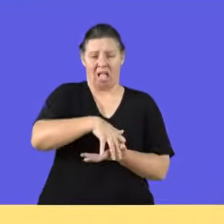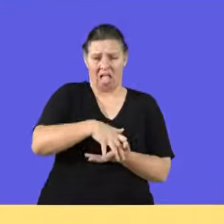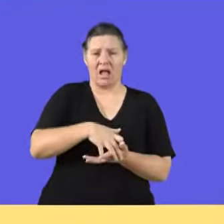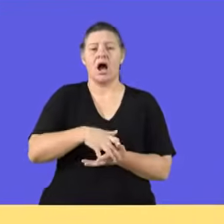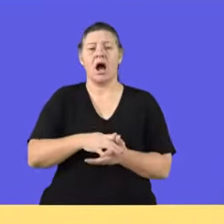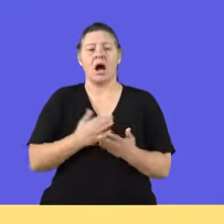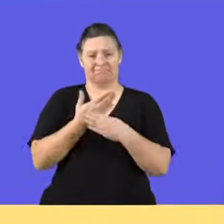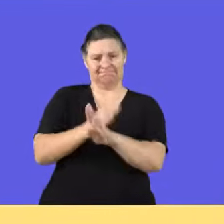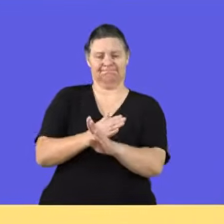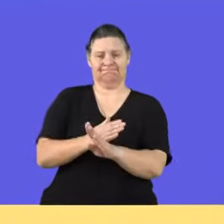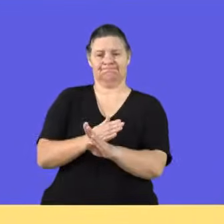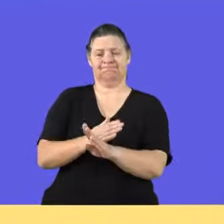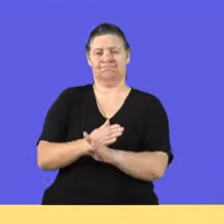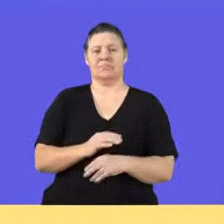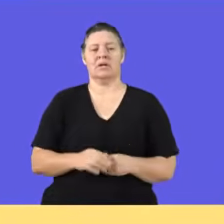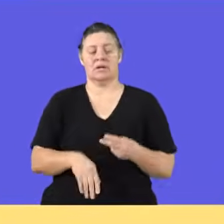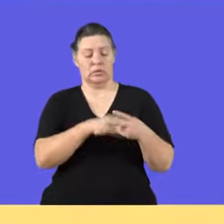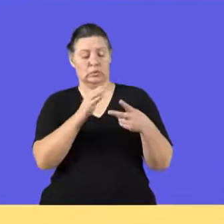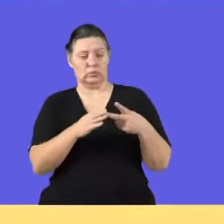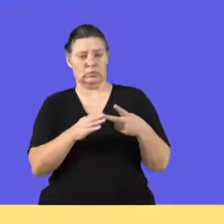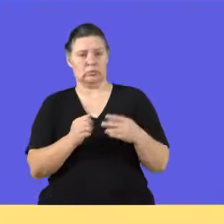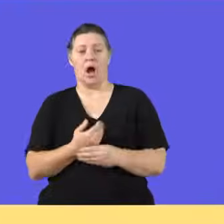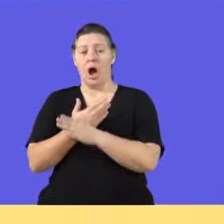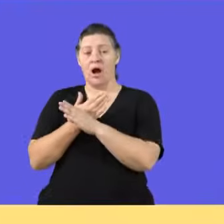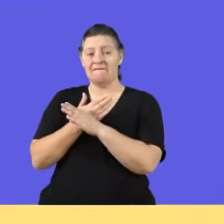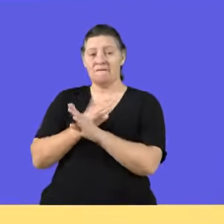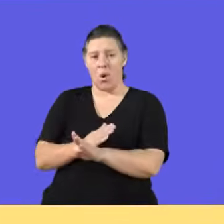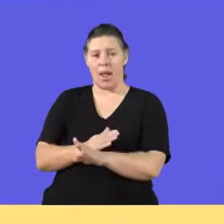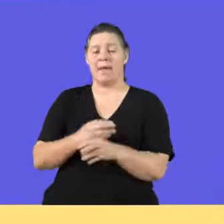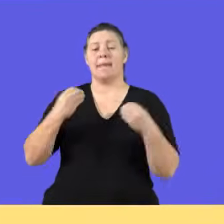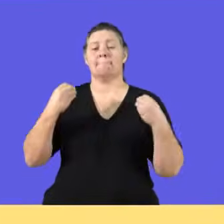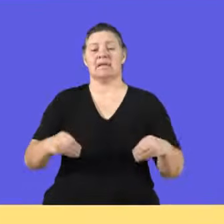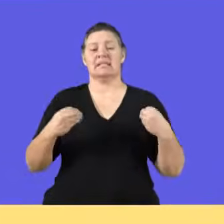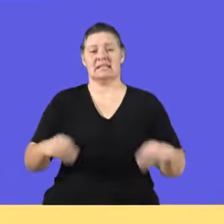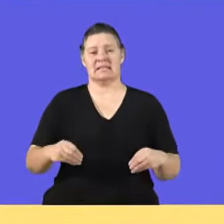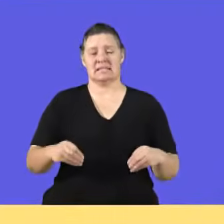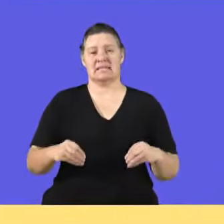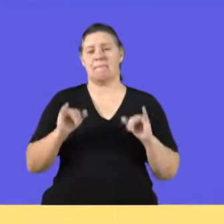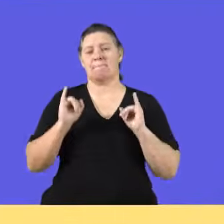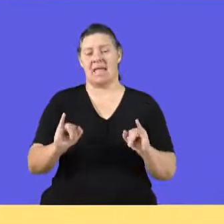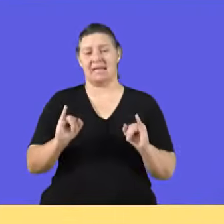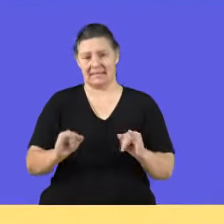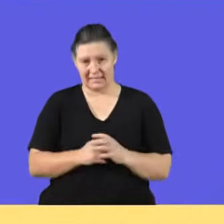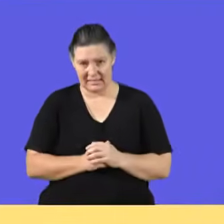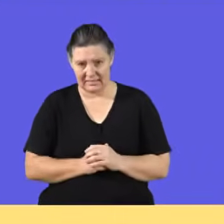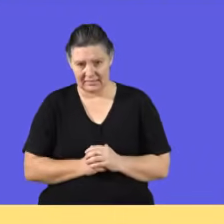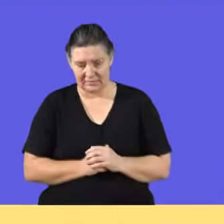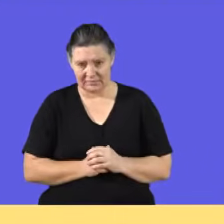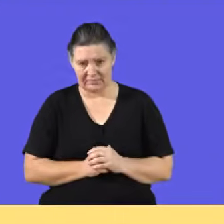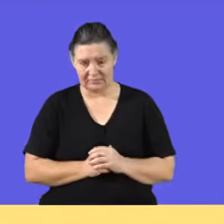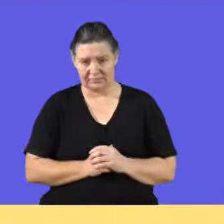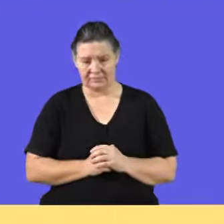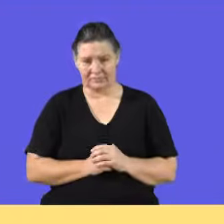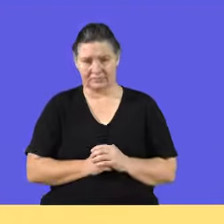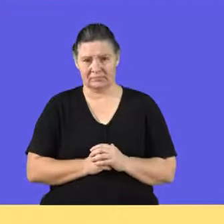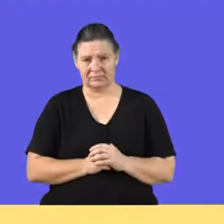and poor management. All right? And then I'm going to quickly go on to number two. Why is it important to have